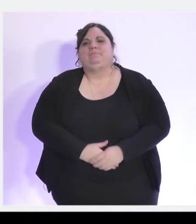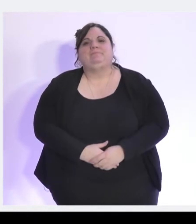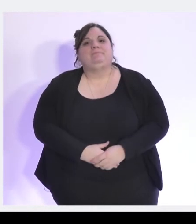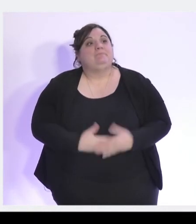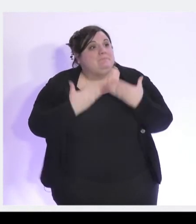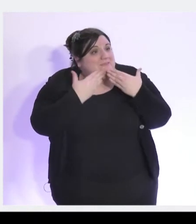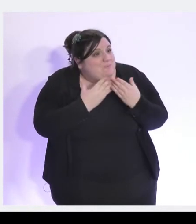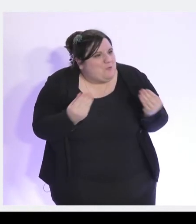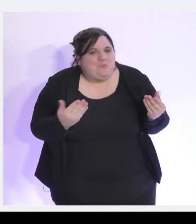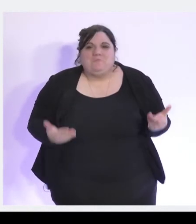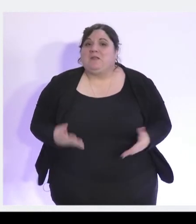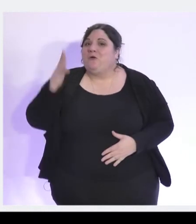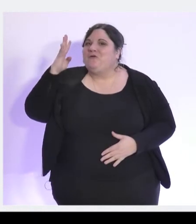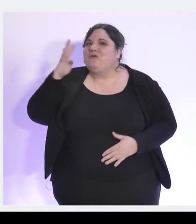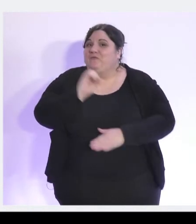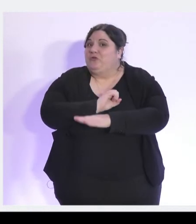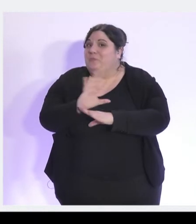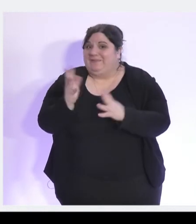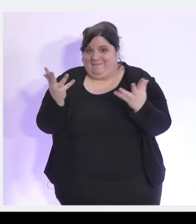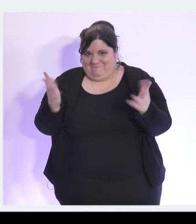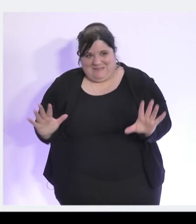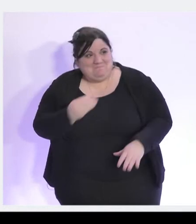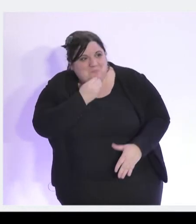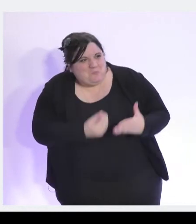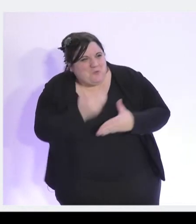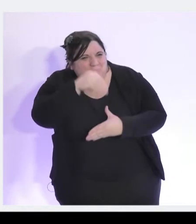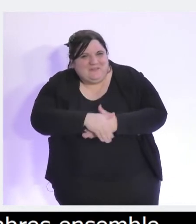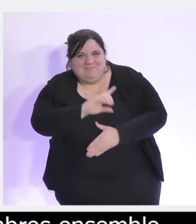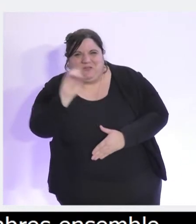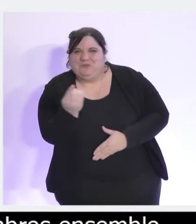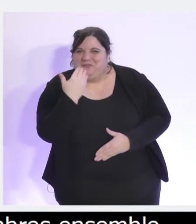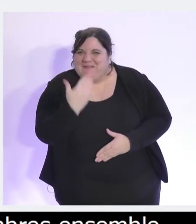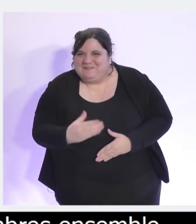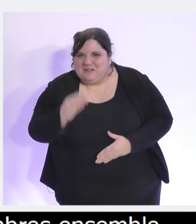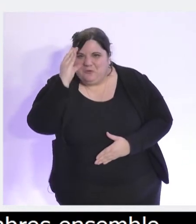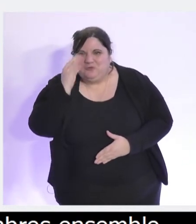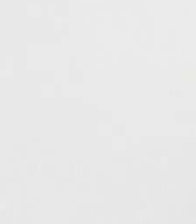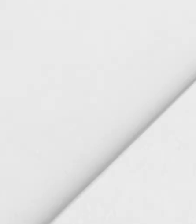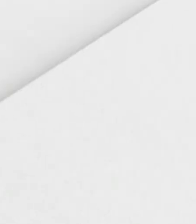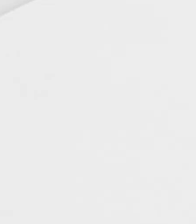The press conference is now over, and we'd like to wish you all a good evening. Thank you.